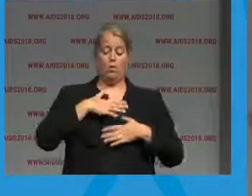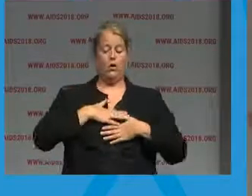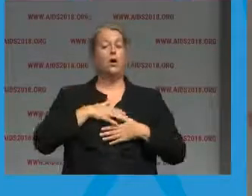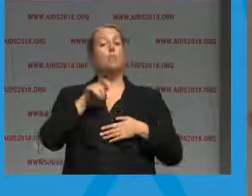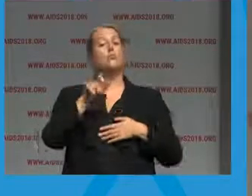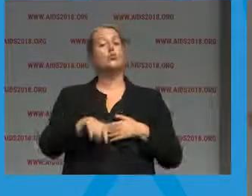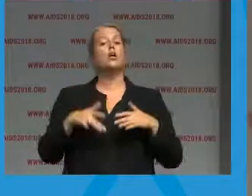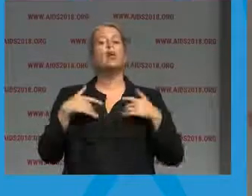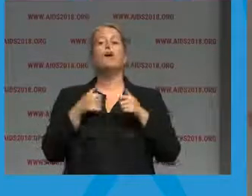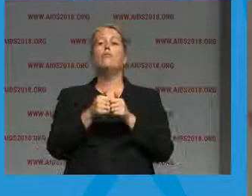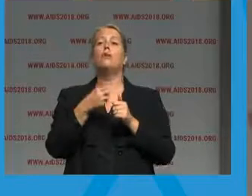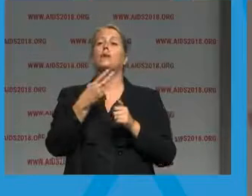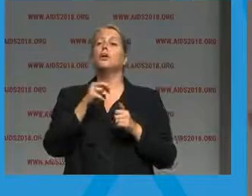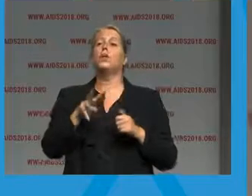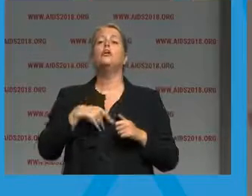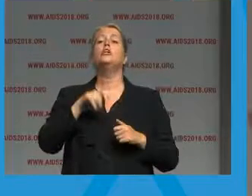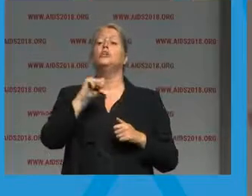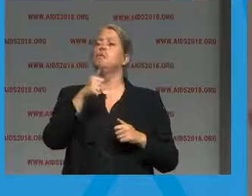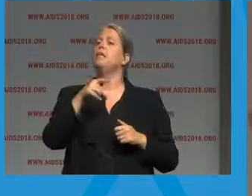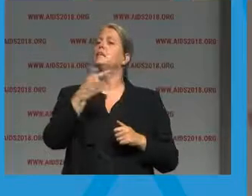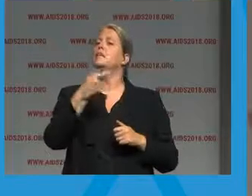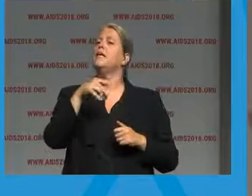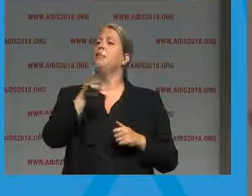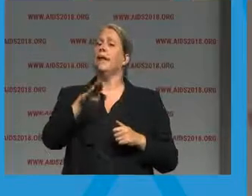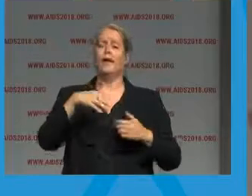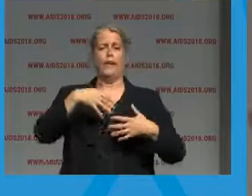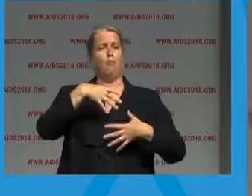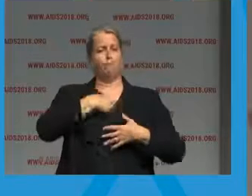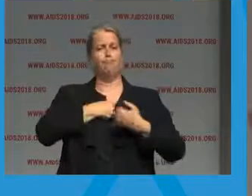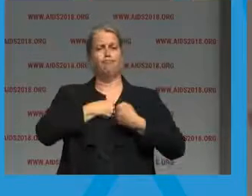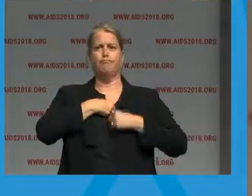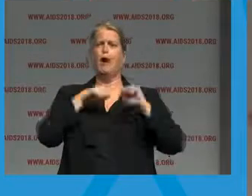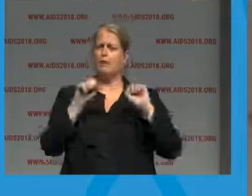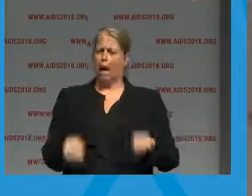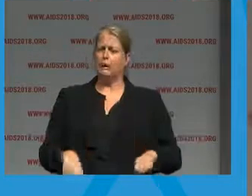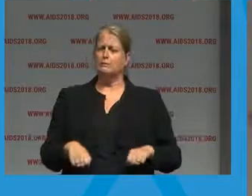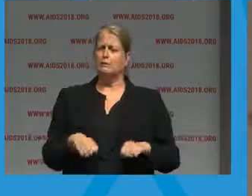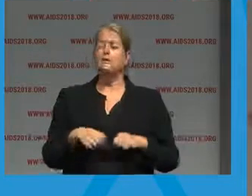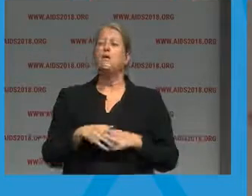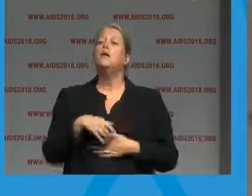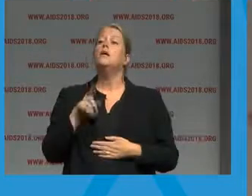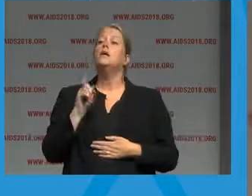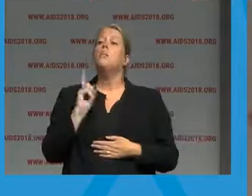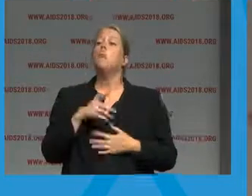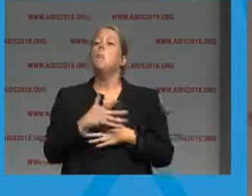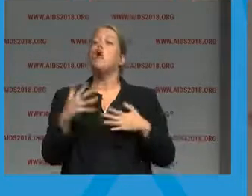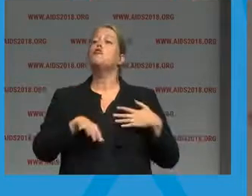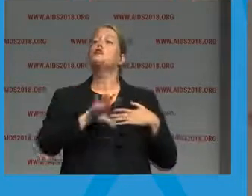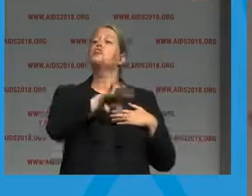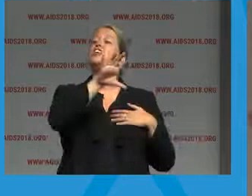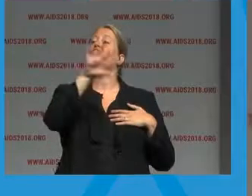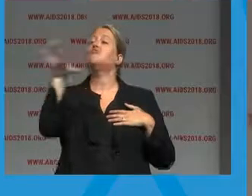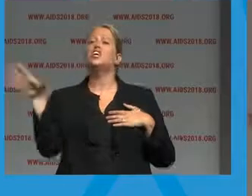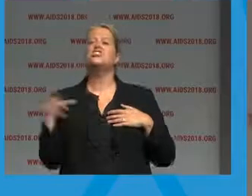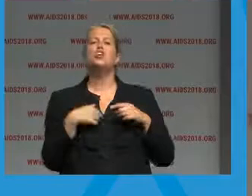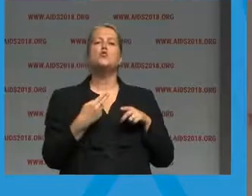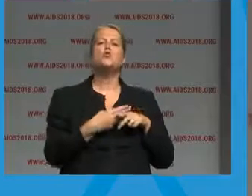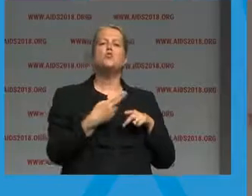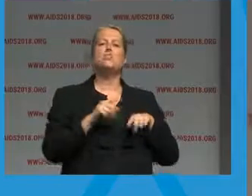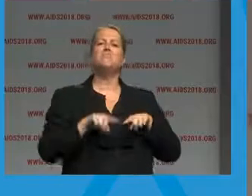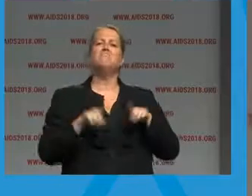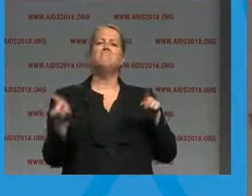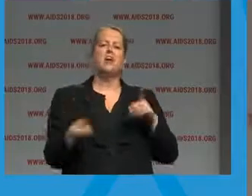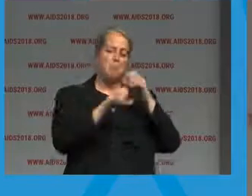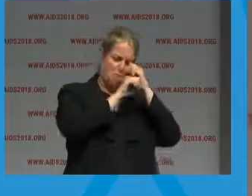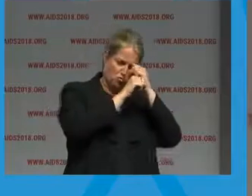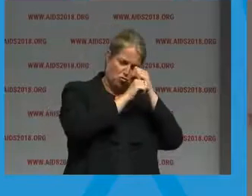HIV can be diagnosed rapidly using a gene expert, but most countries are still using microscope, which is